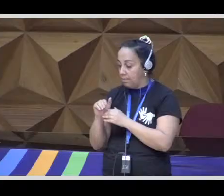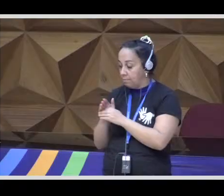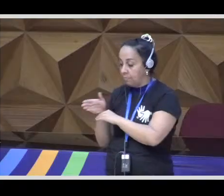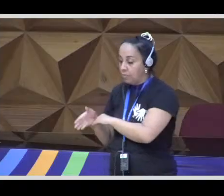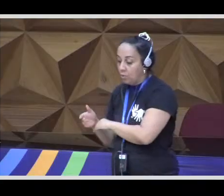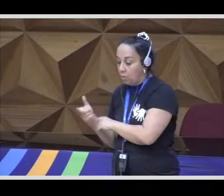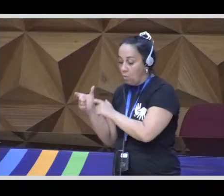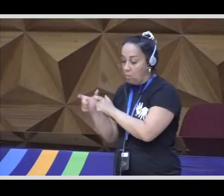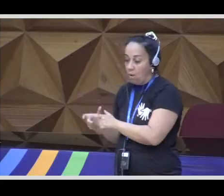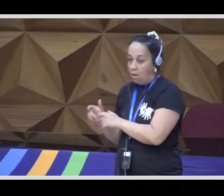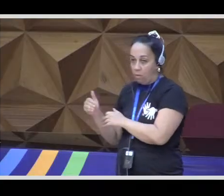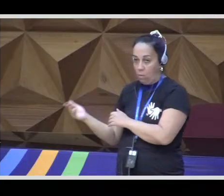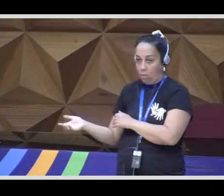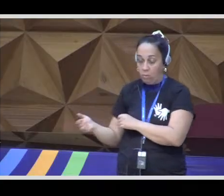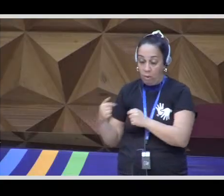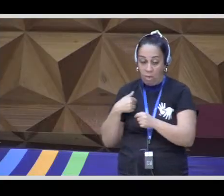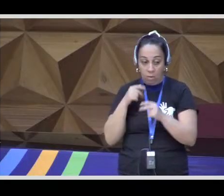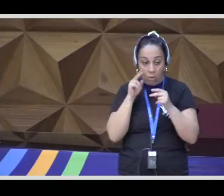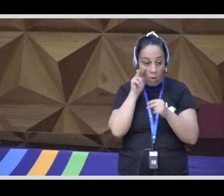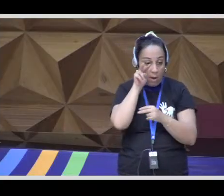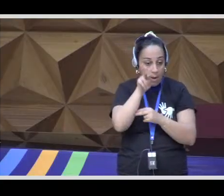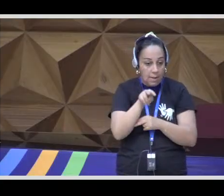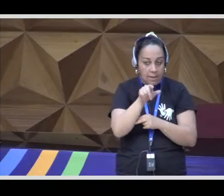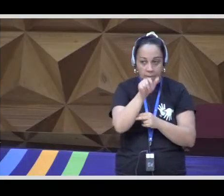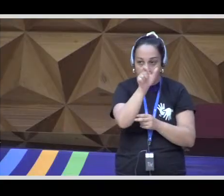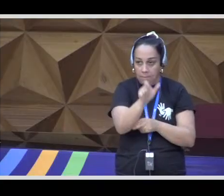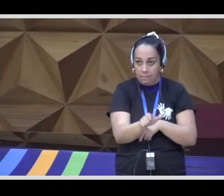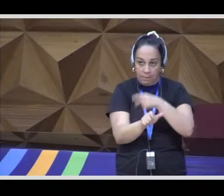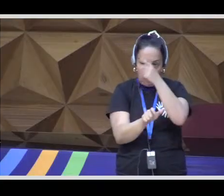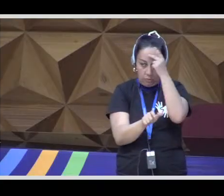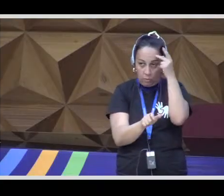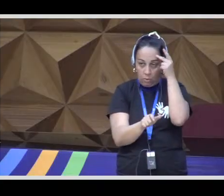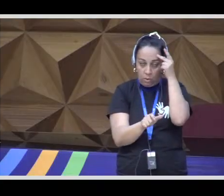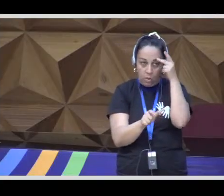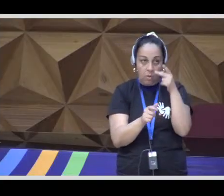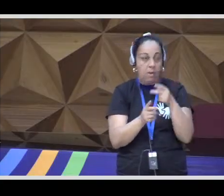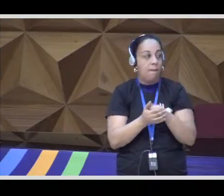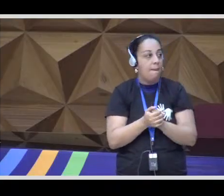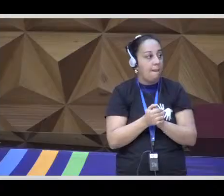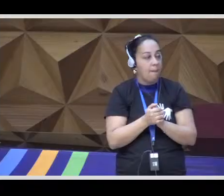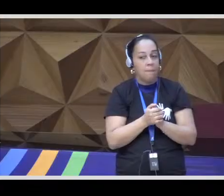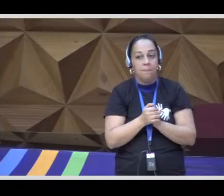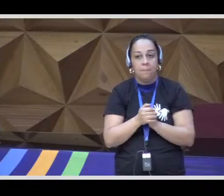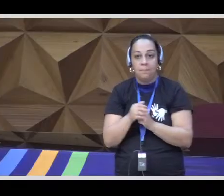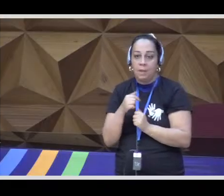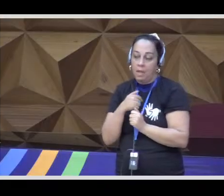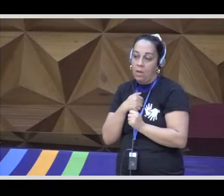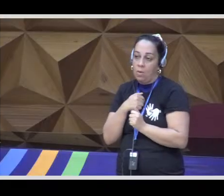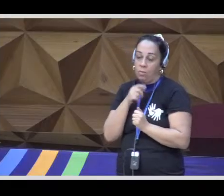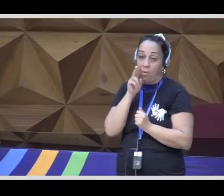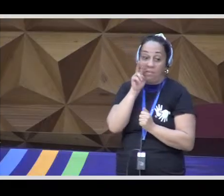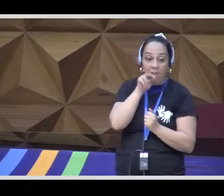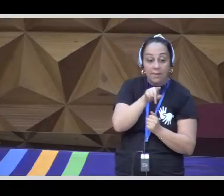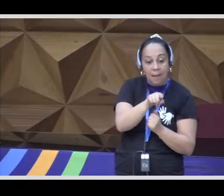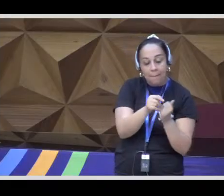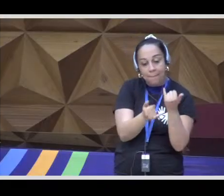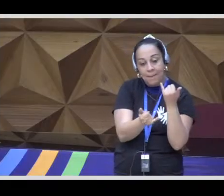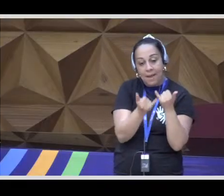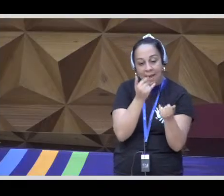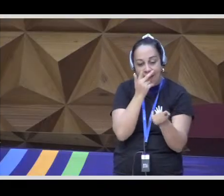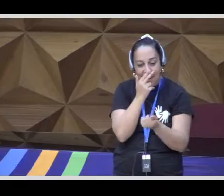somebody, or I'm even looking at what appears to be their seatback, which is still kind of annoying for